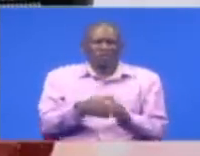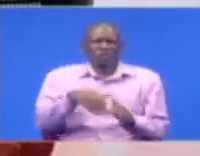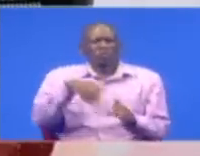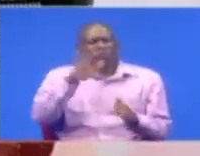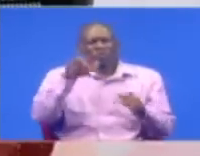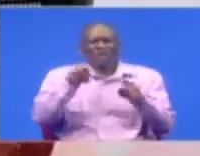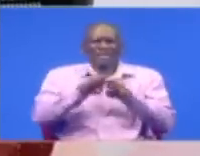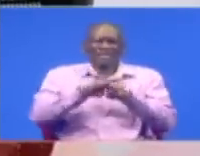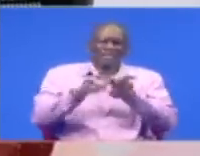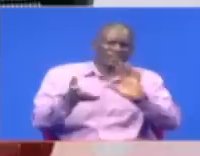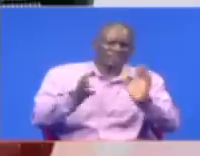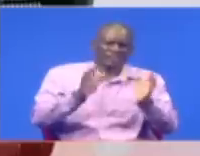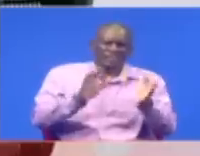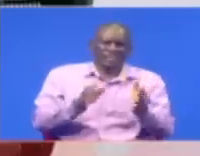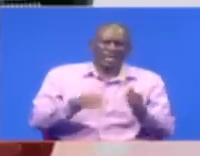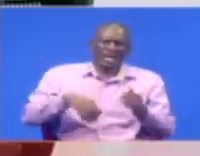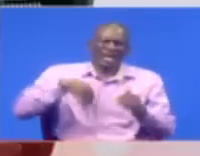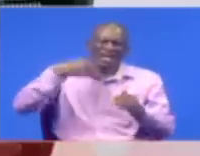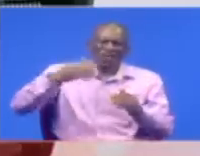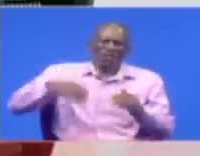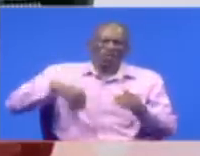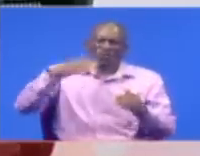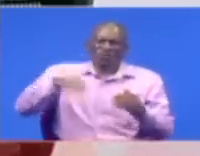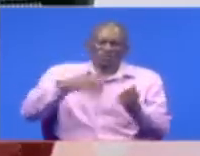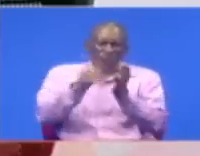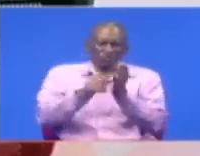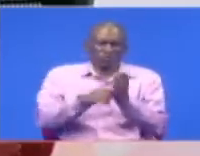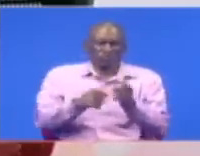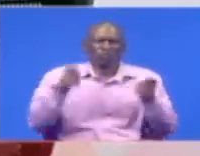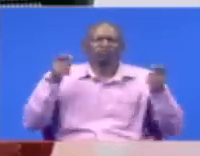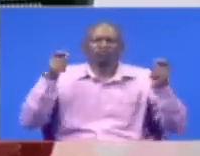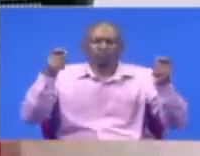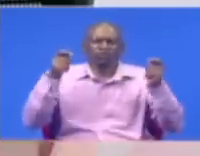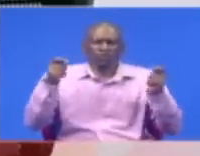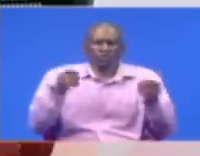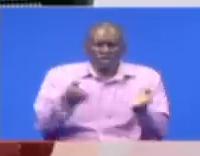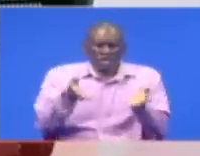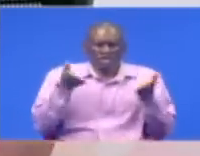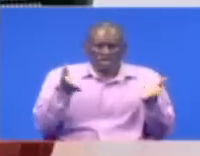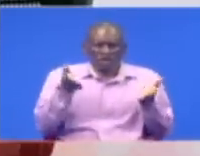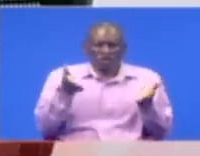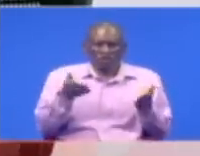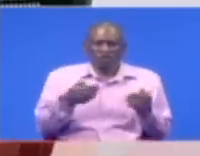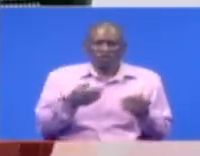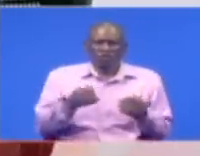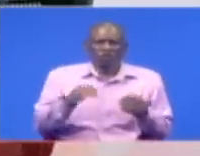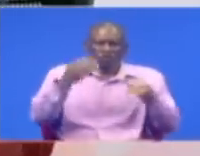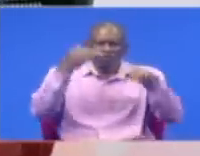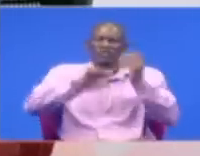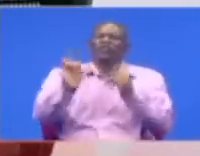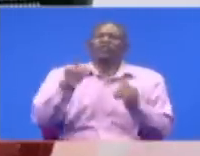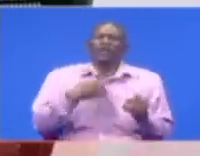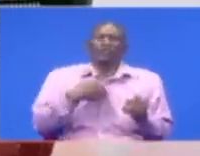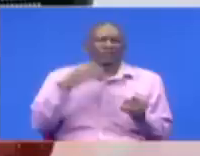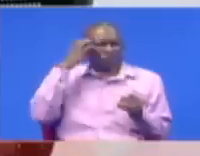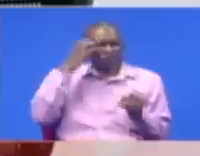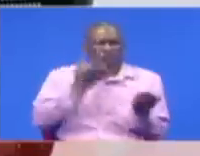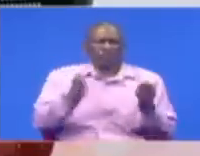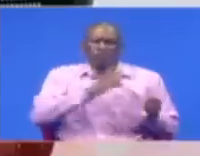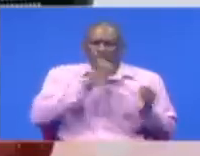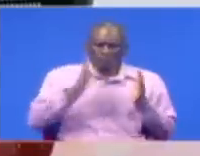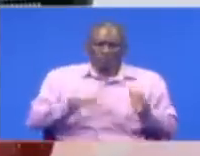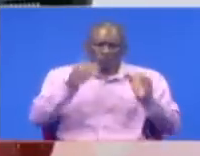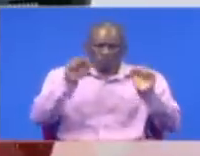less a perennial problem of indiscipline to now a college where I'm sure commissioners,